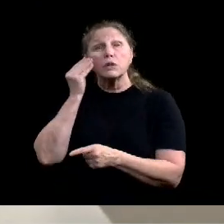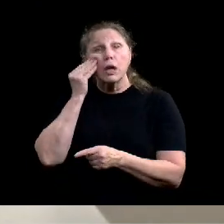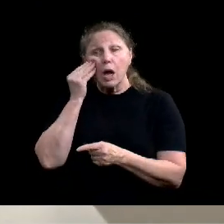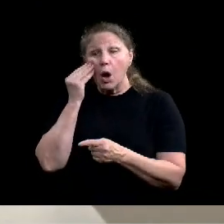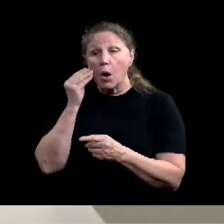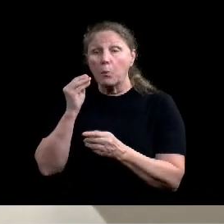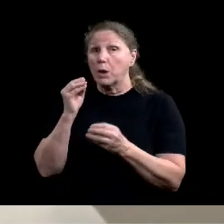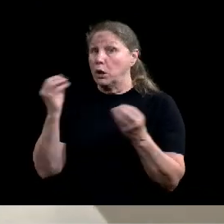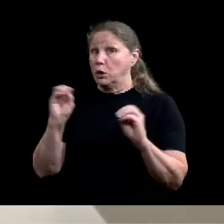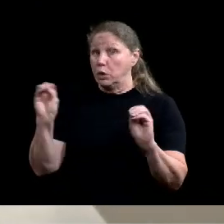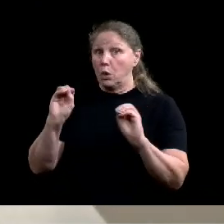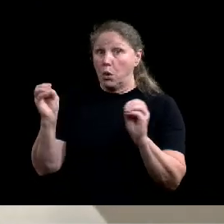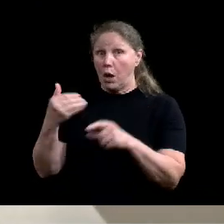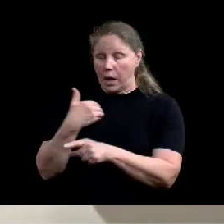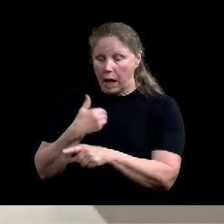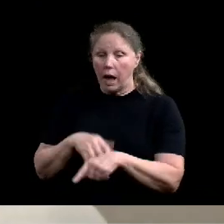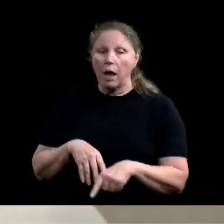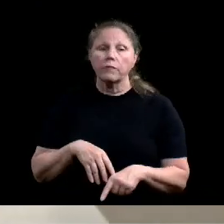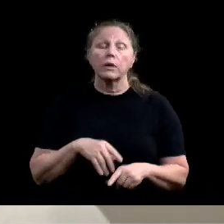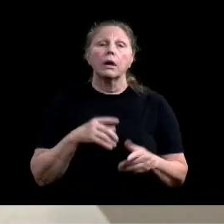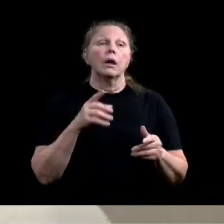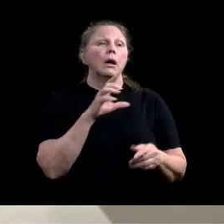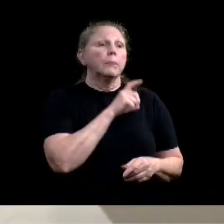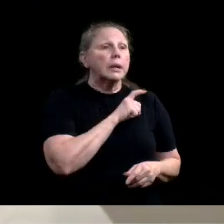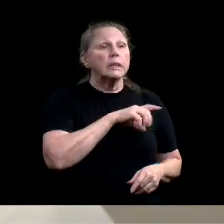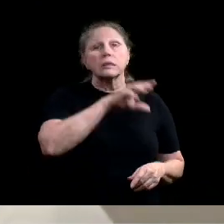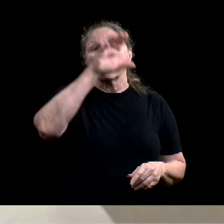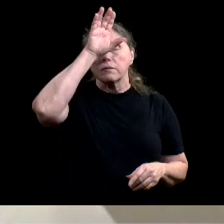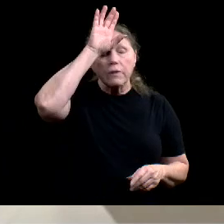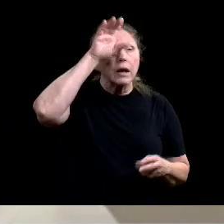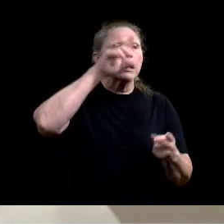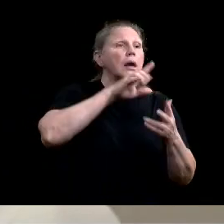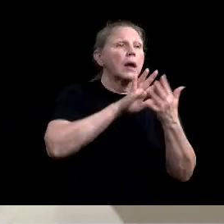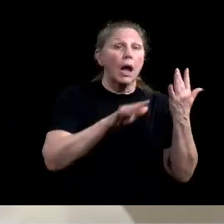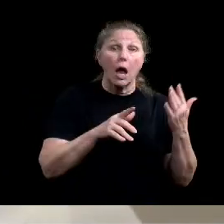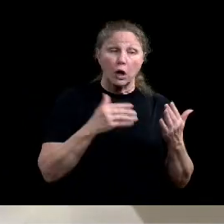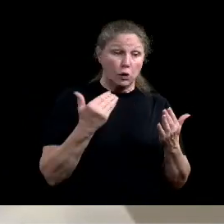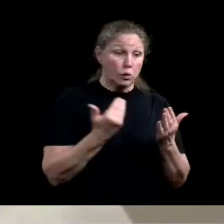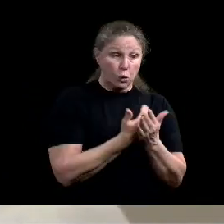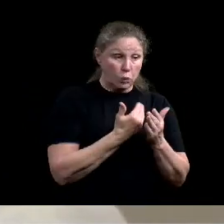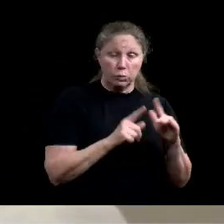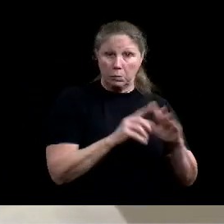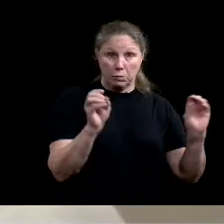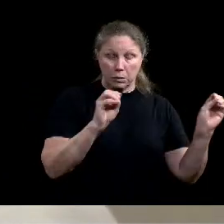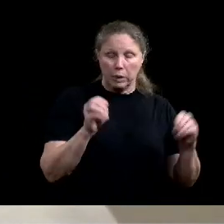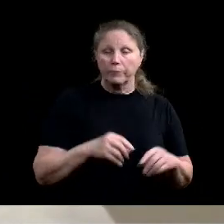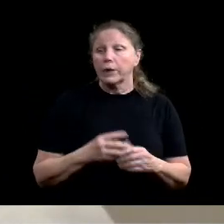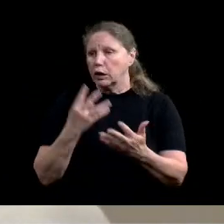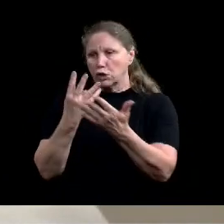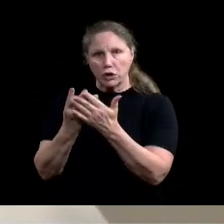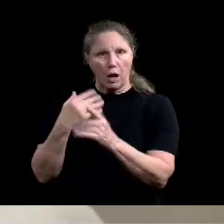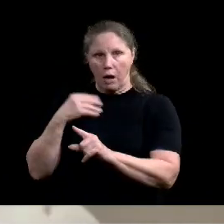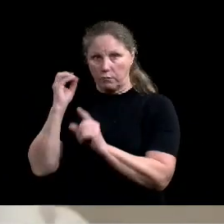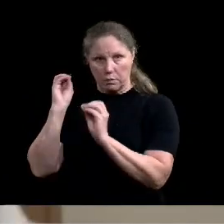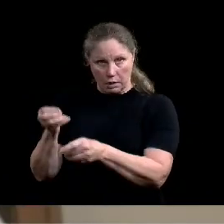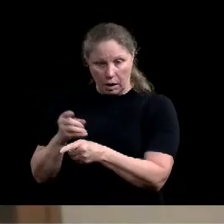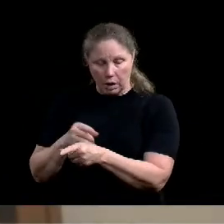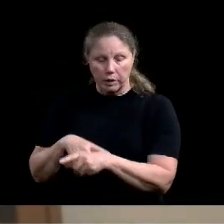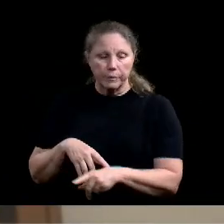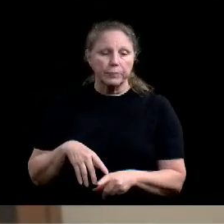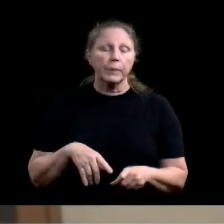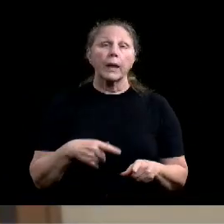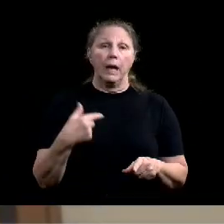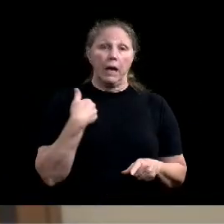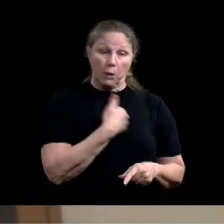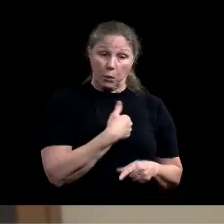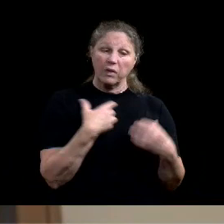are no cases in the jail. And the health district is monitoring 62 individuals.